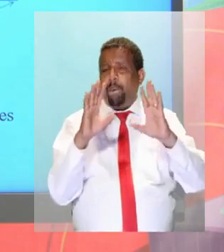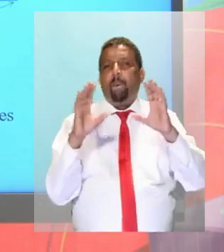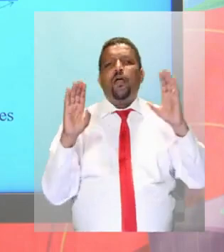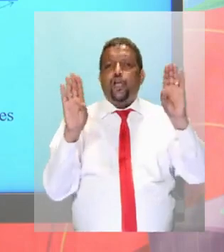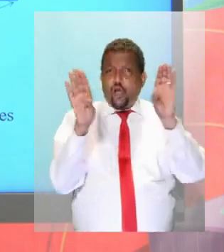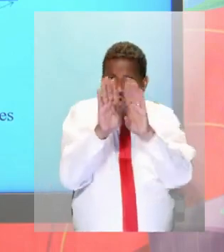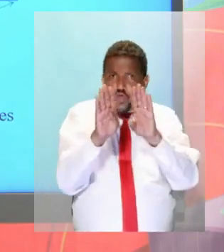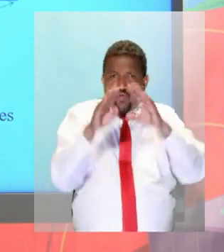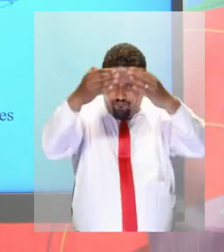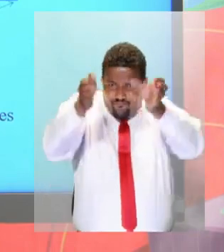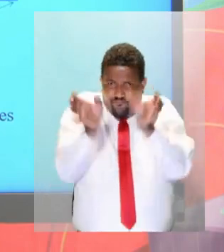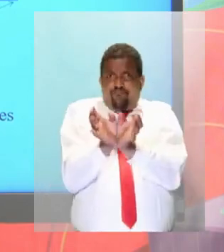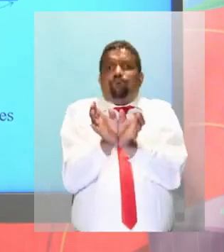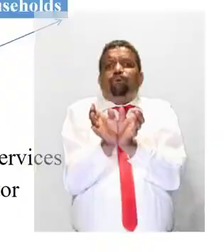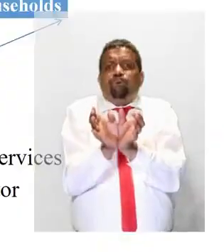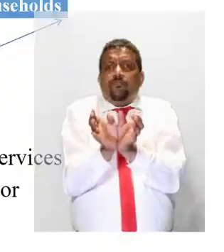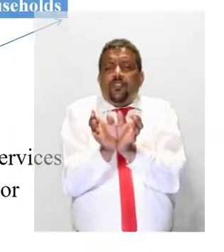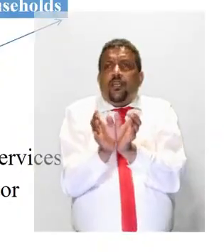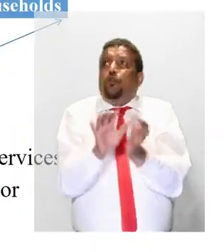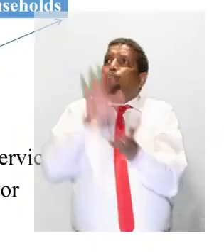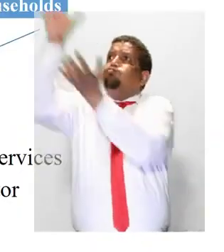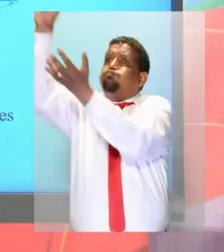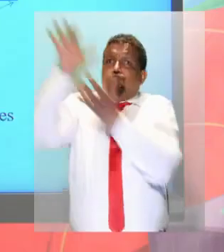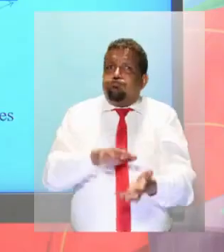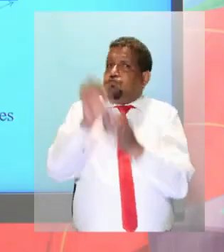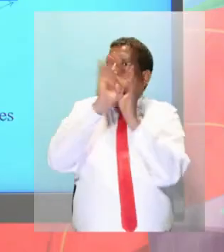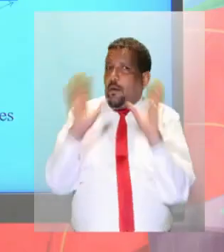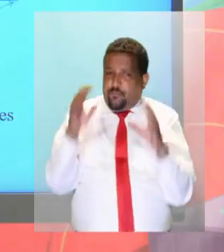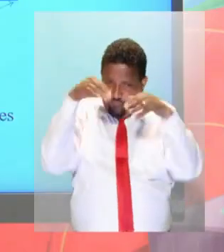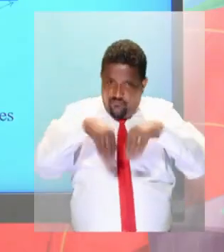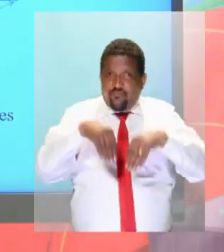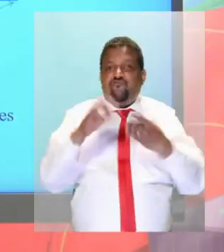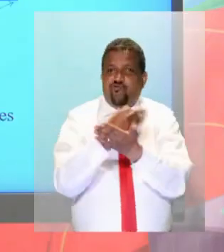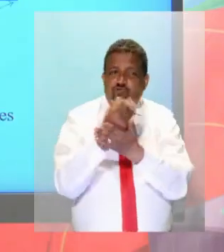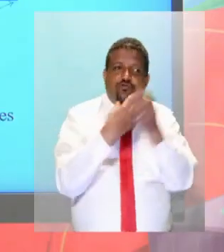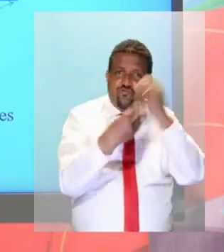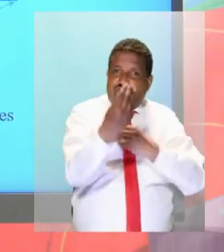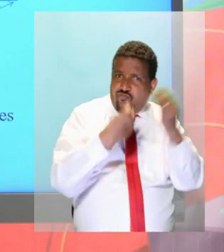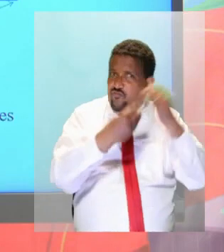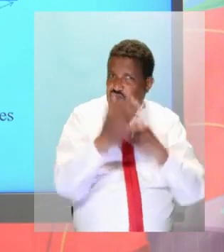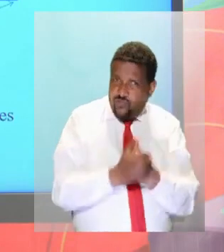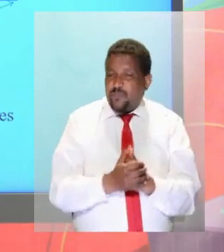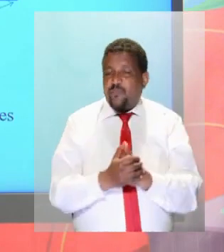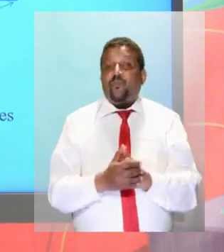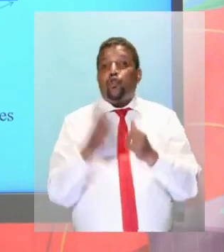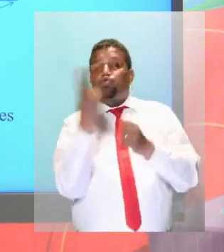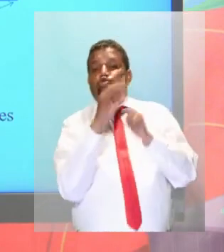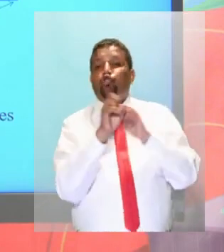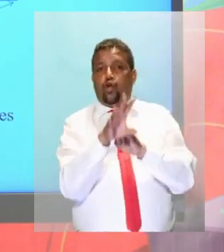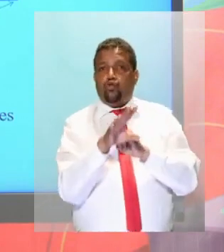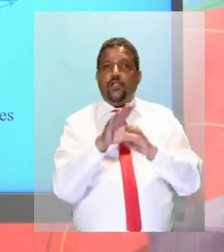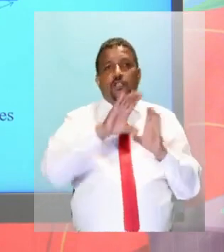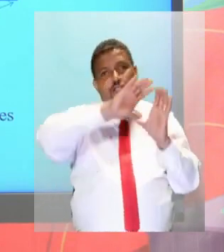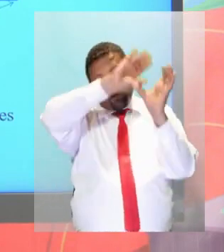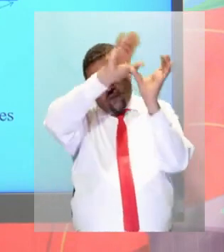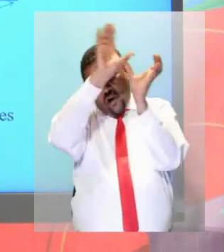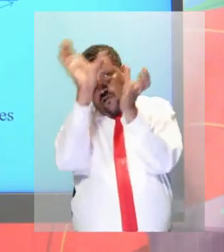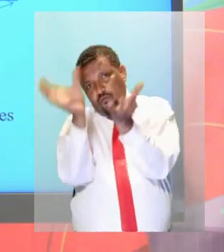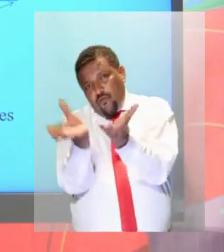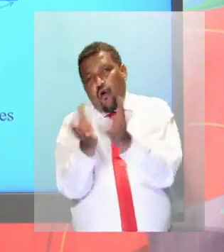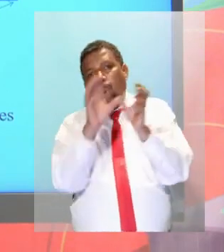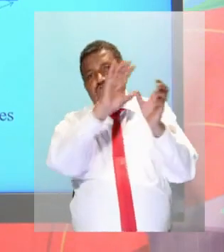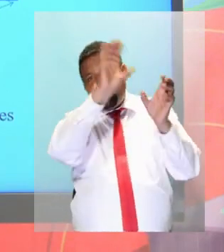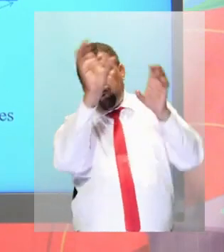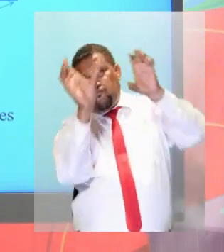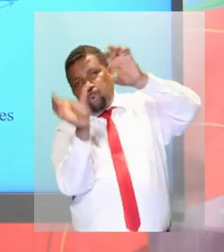closed economy, there is no import and exports. Again, in the two-sector circular flow model, there is